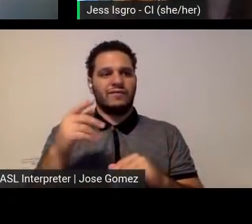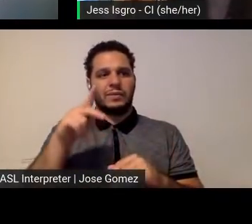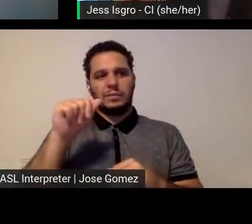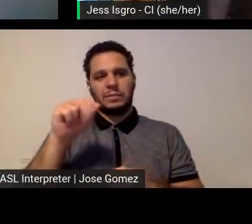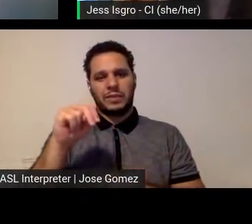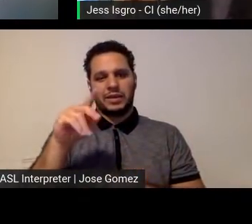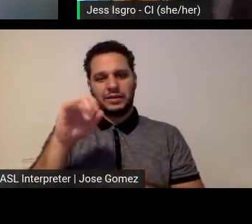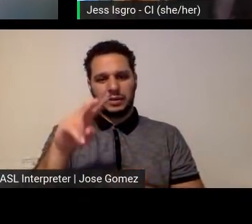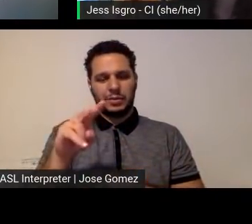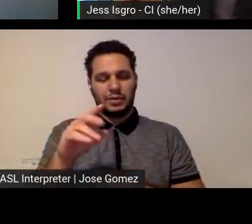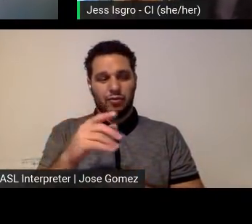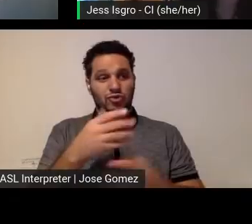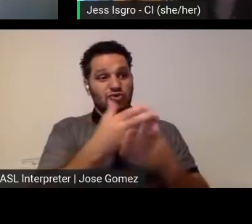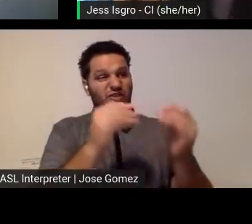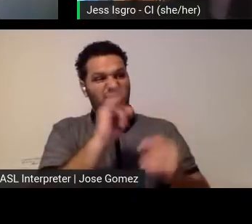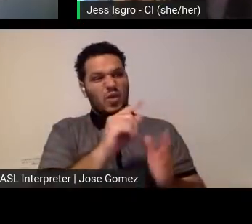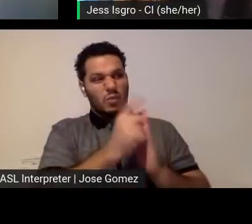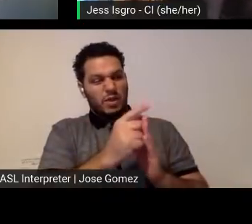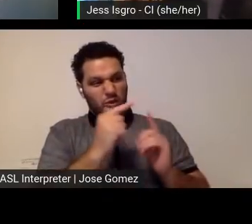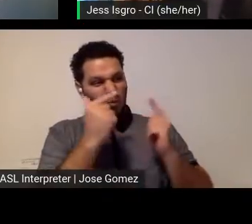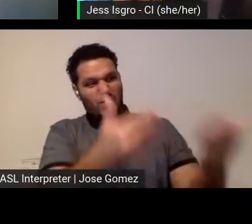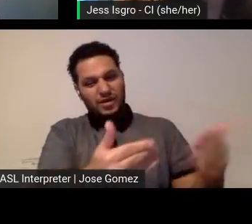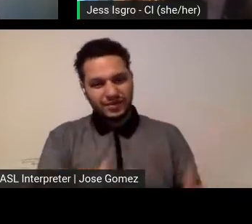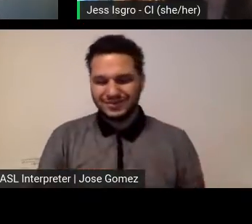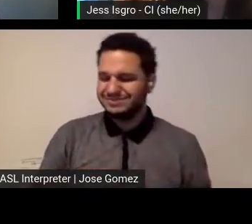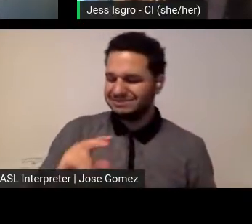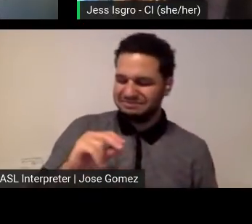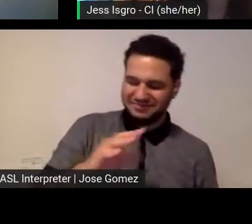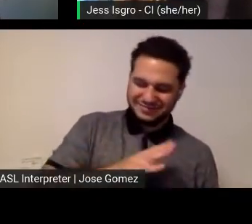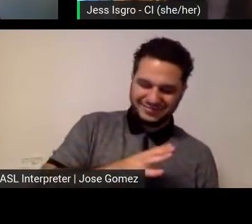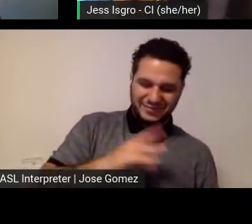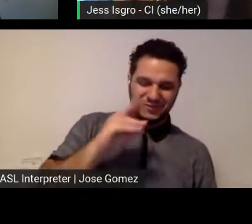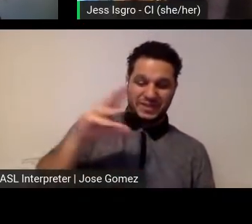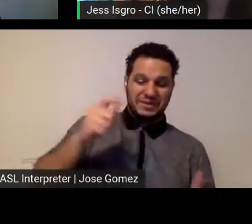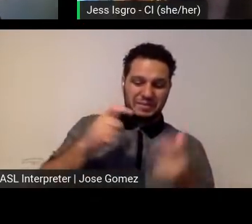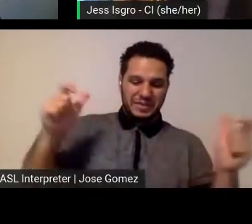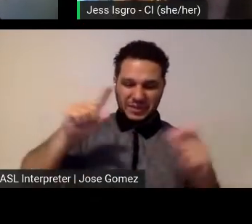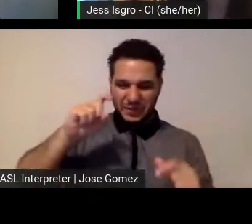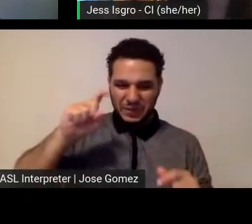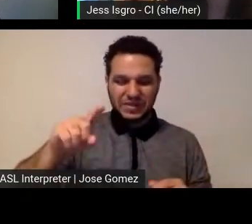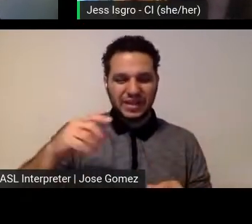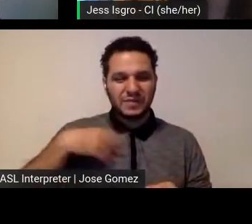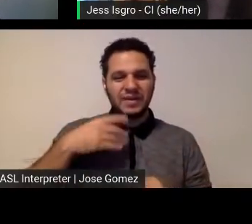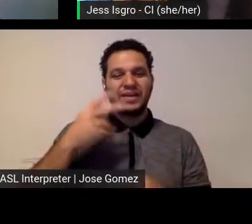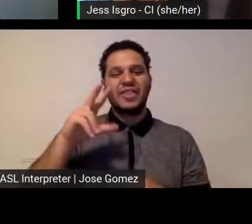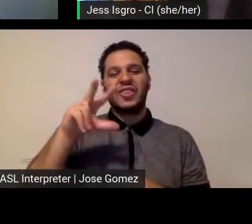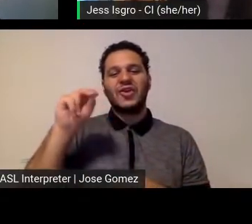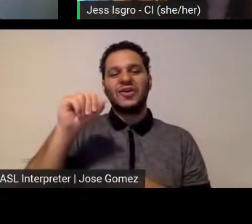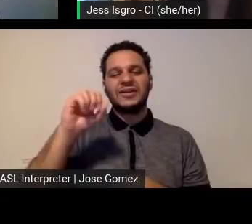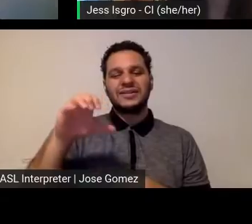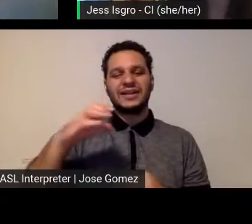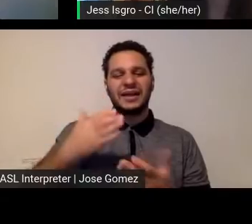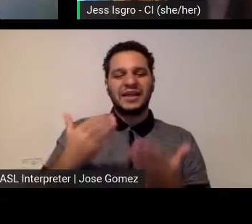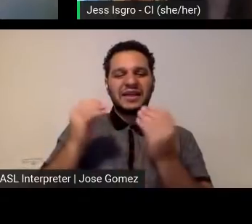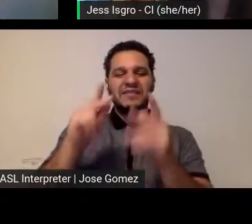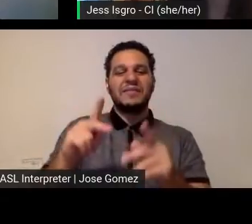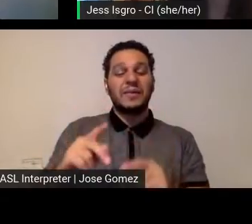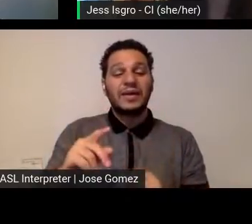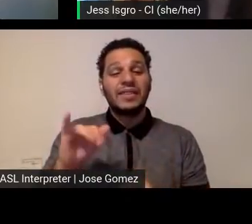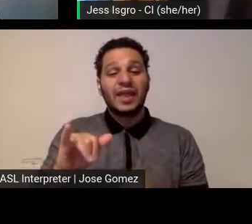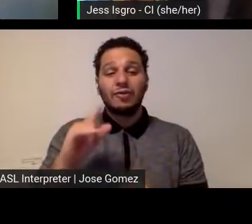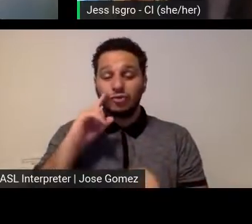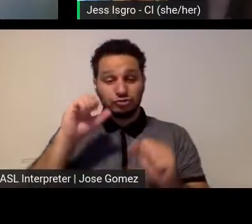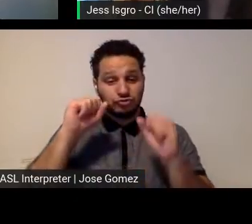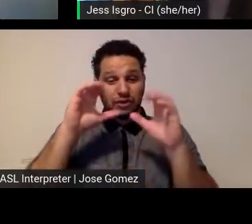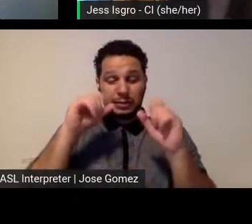solve that one in 1 minute. Wow. Yeah. No, I got this. I'll give back the final 30 seconds. And let me just say that's an